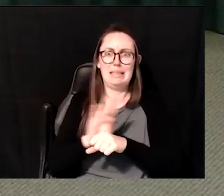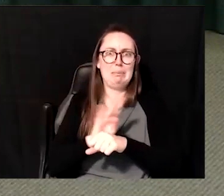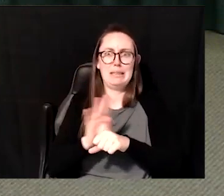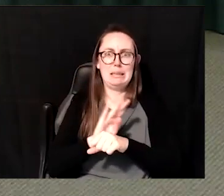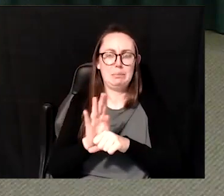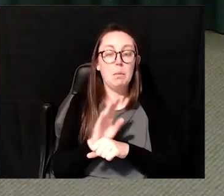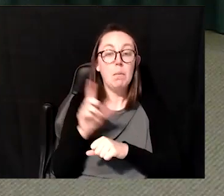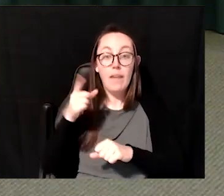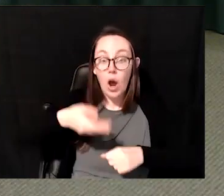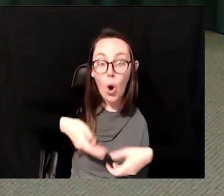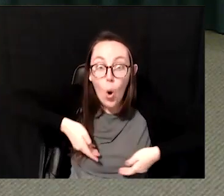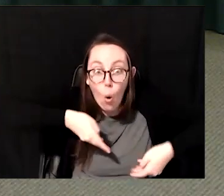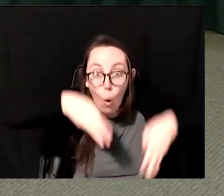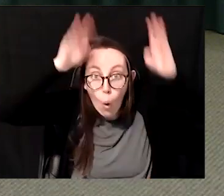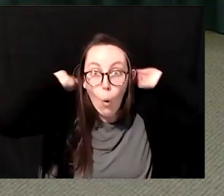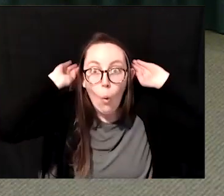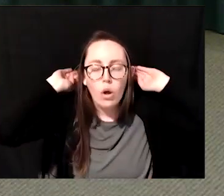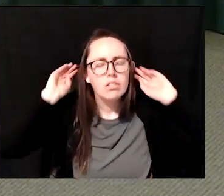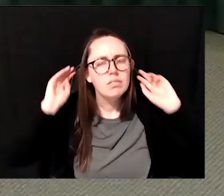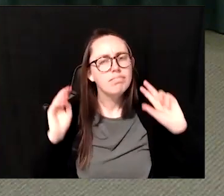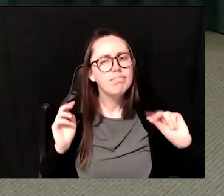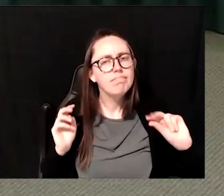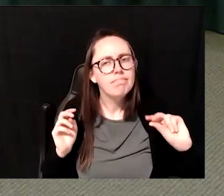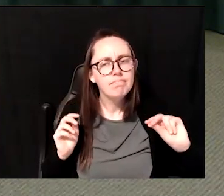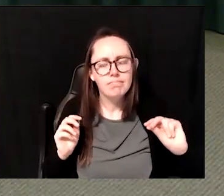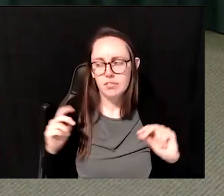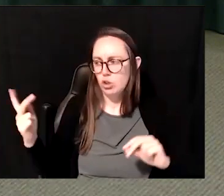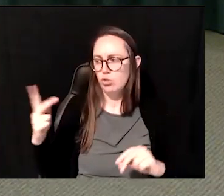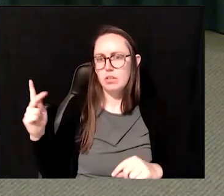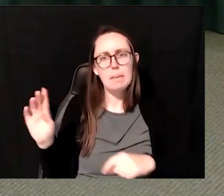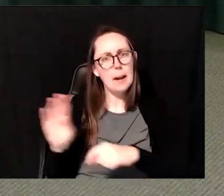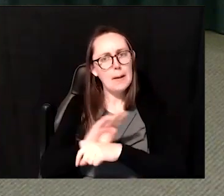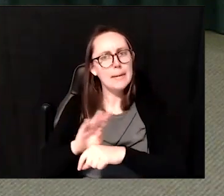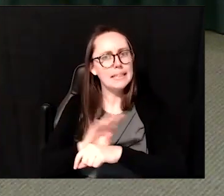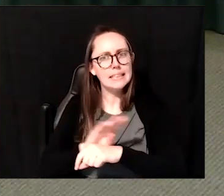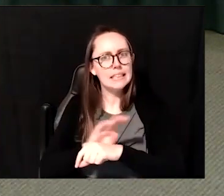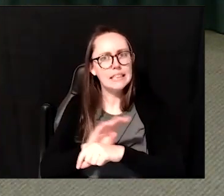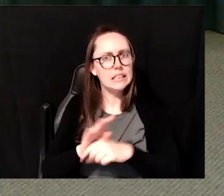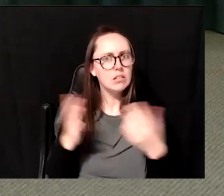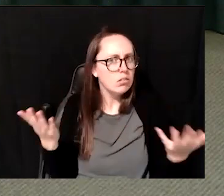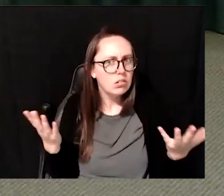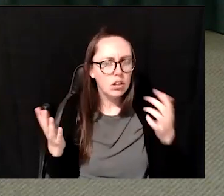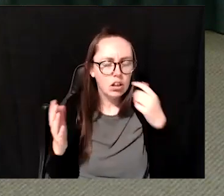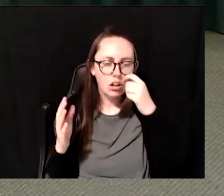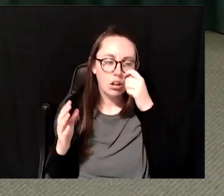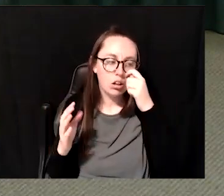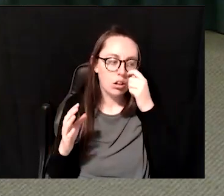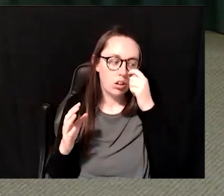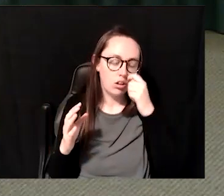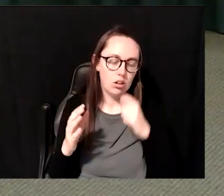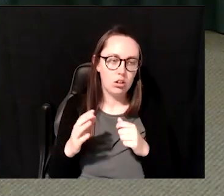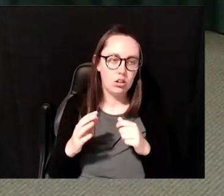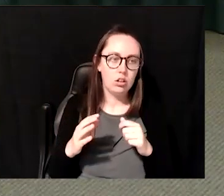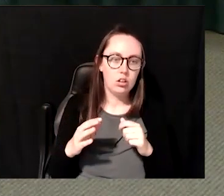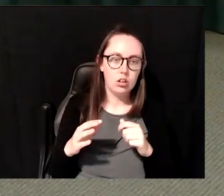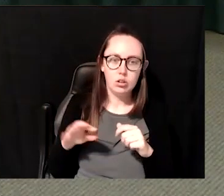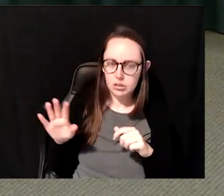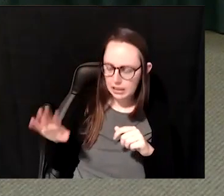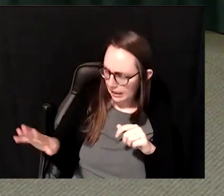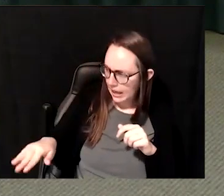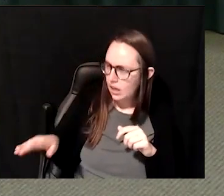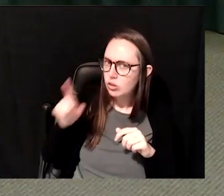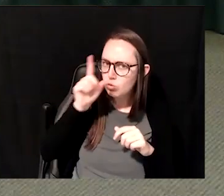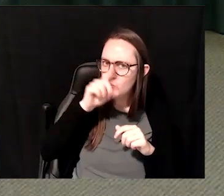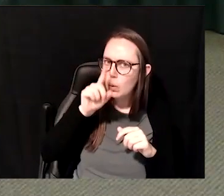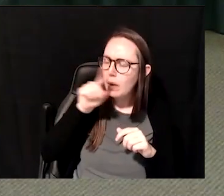overwhelmed they they are just busy and I don't think that saying okay we'd like you to to look at